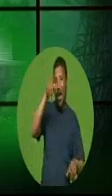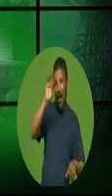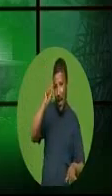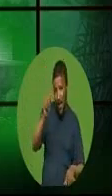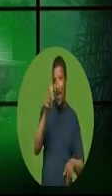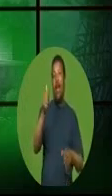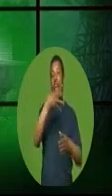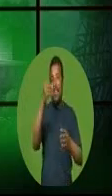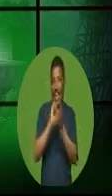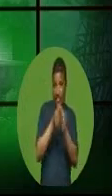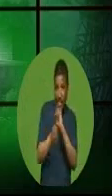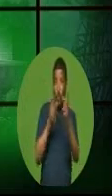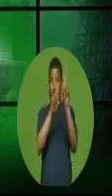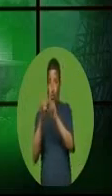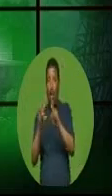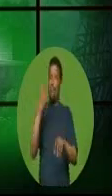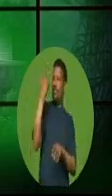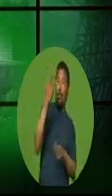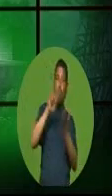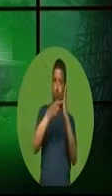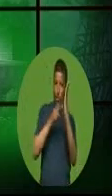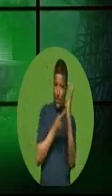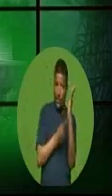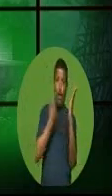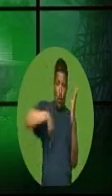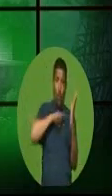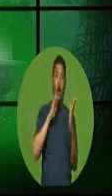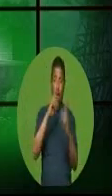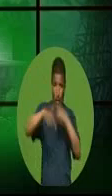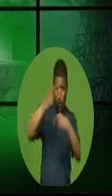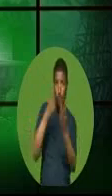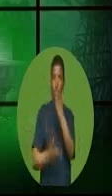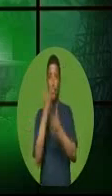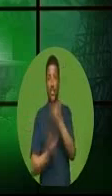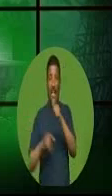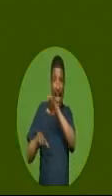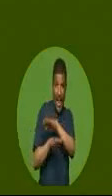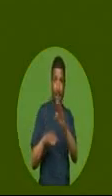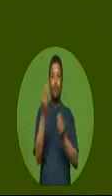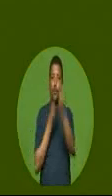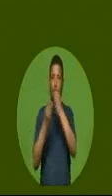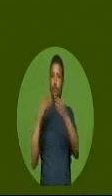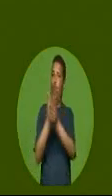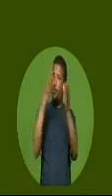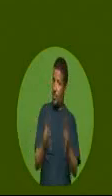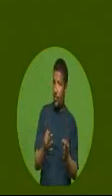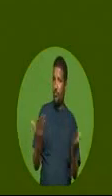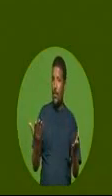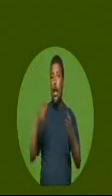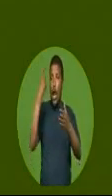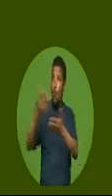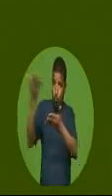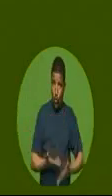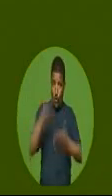controls are the 3 points that we are going to discuss under trade restrictions. An import